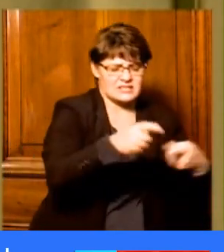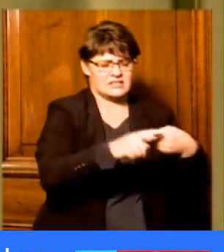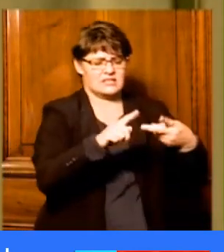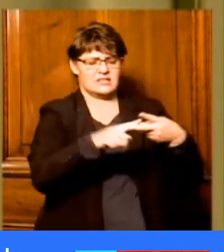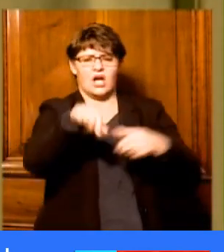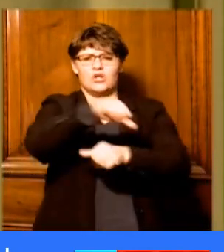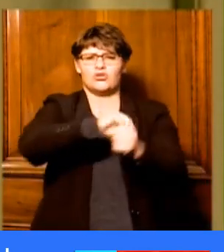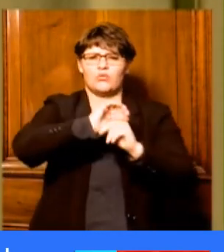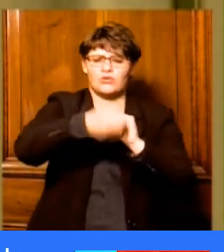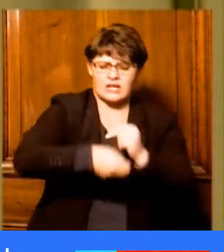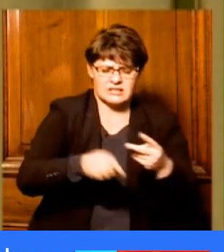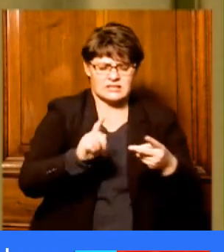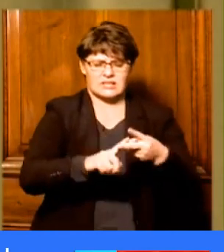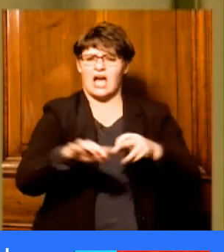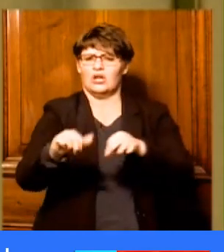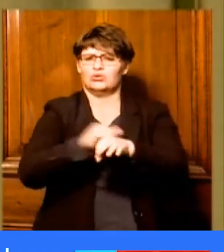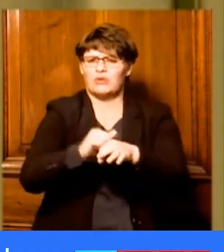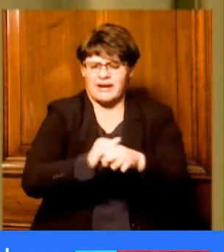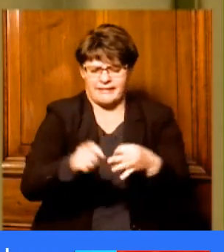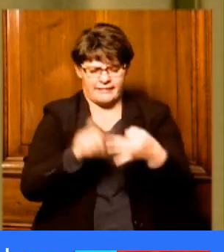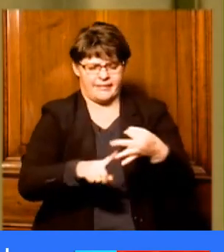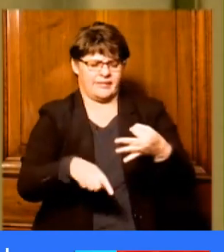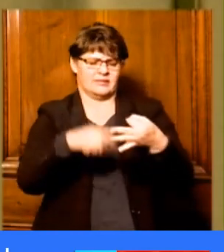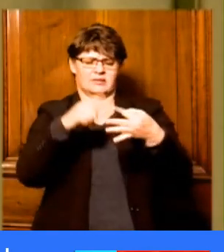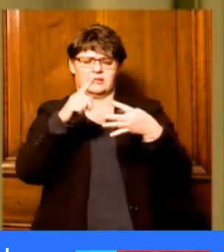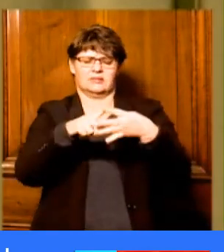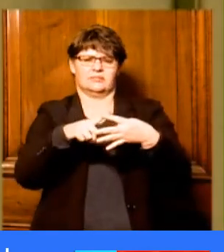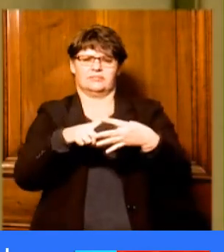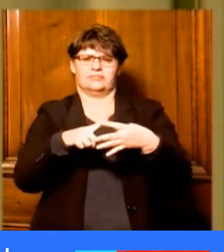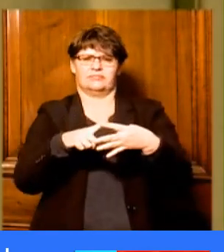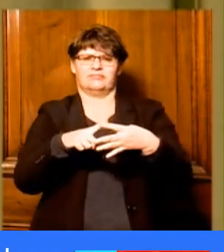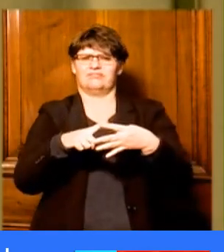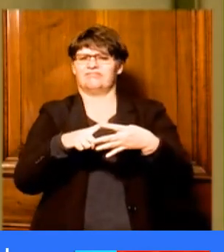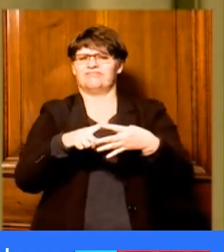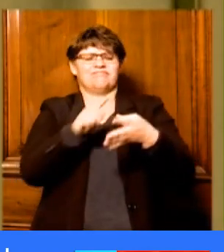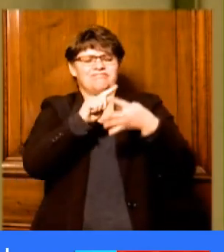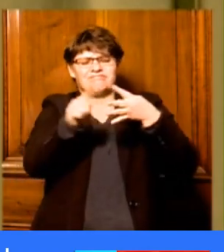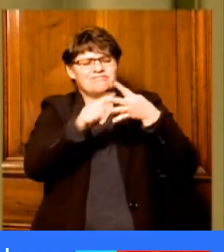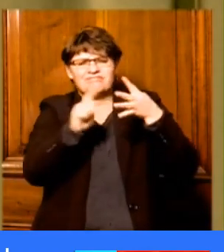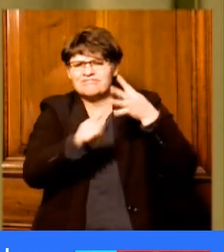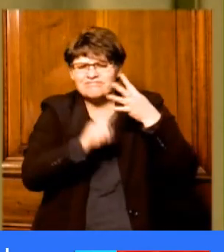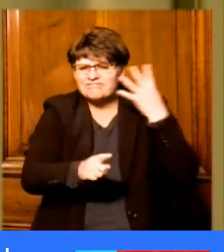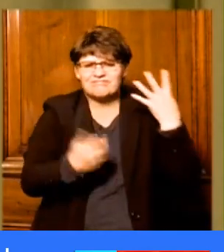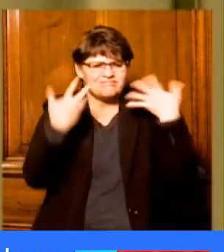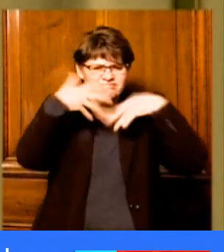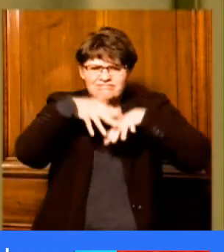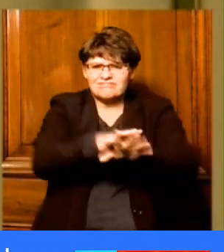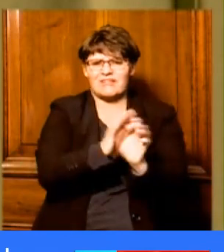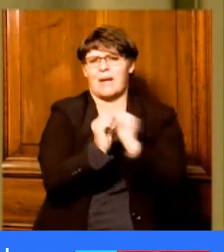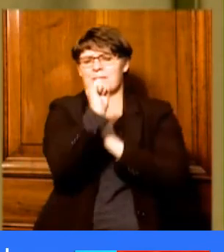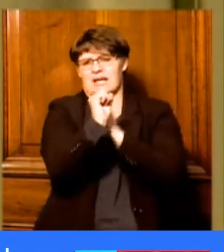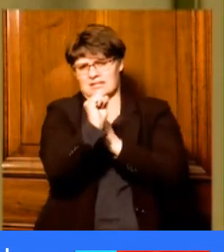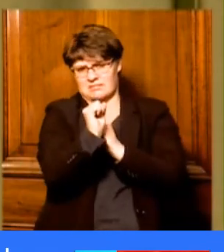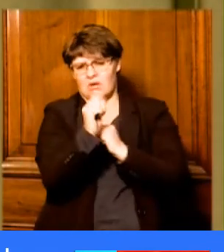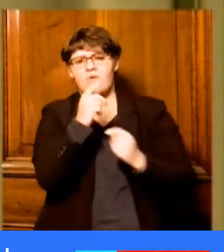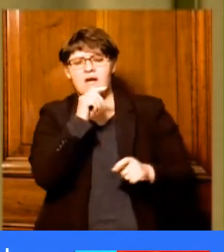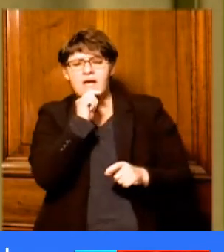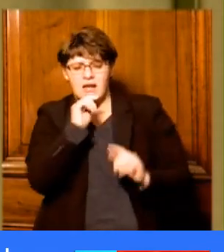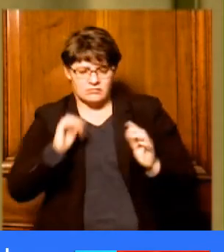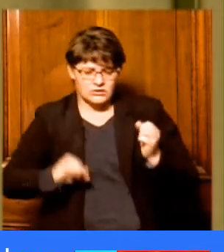protection, training, and the utilization of various joint combination of mechanisms that will